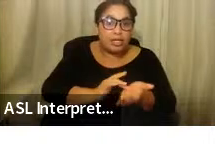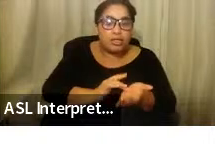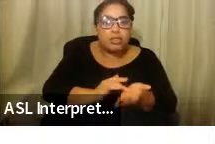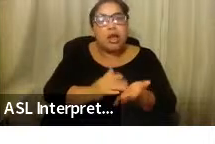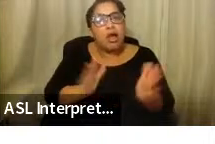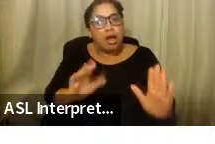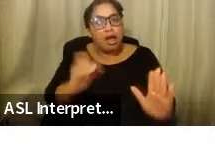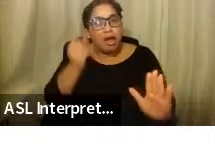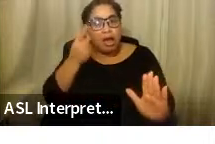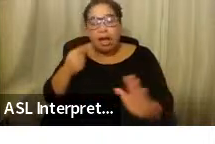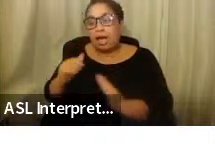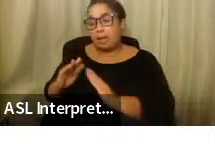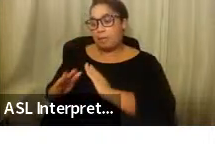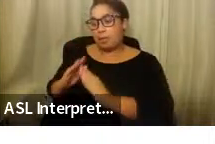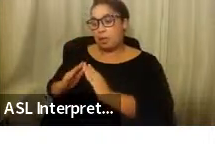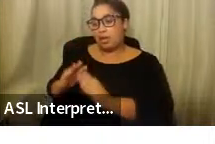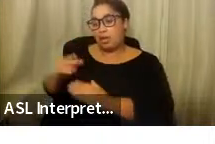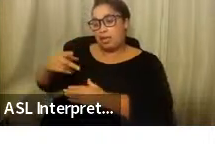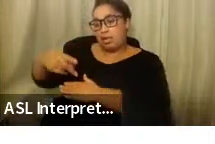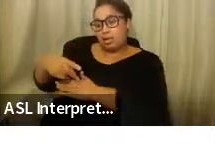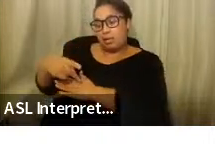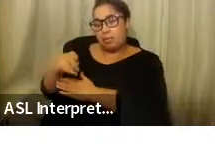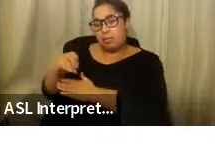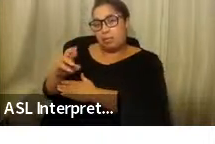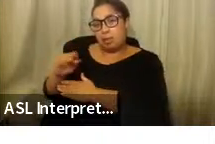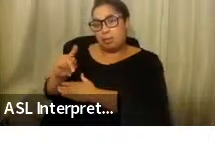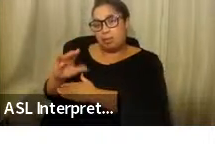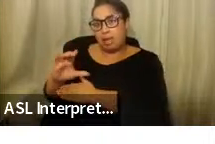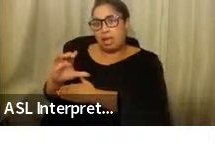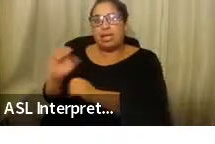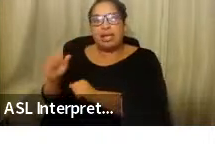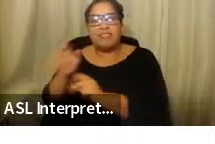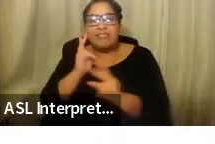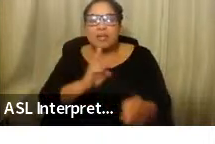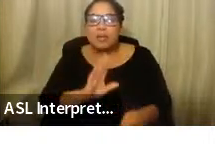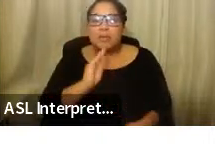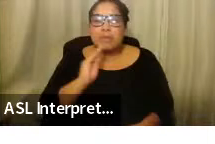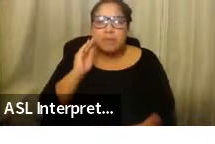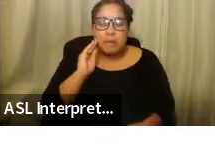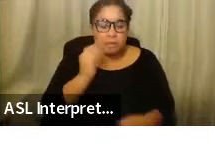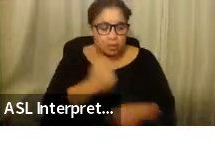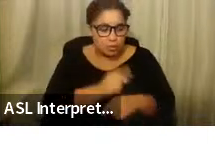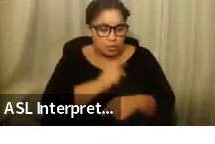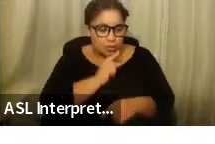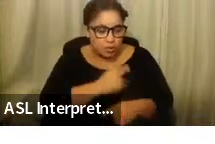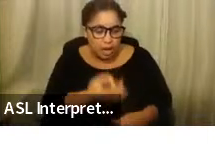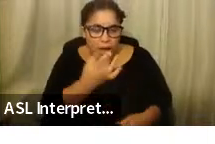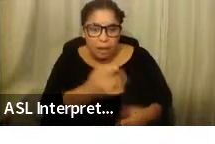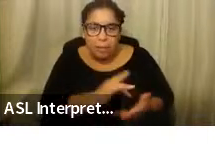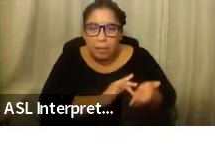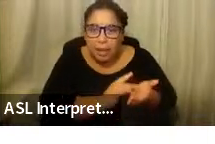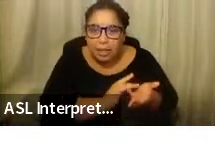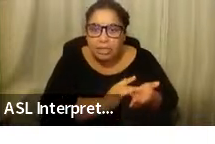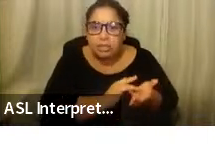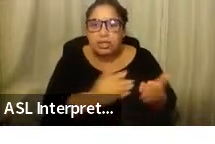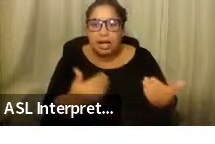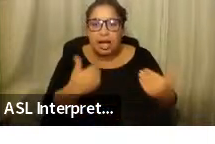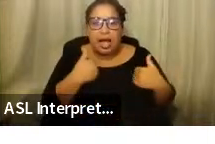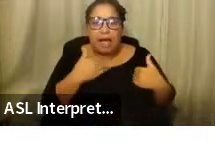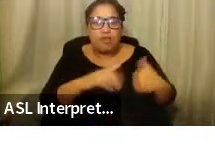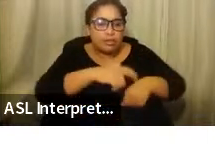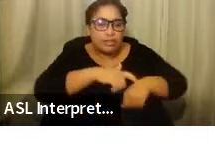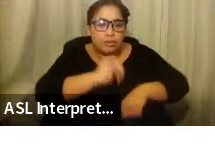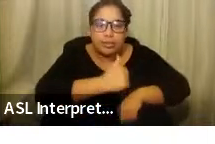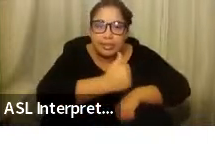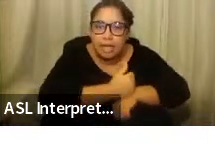then they could visit Mrs. Smith at home and make sure that she takes her medicine and that she has her timer